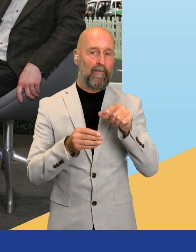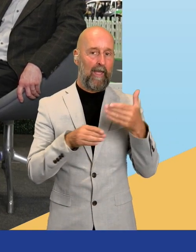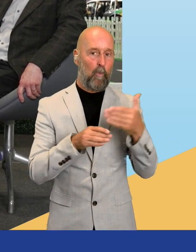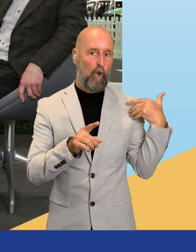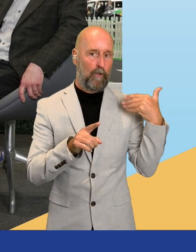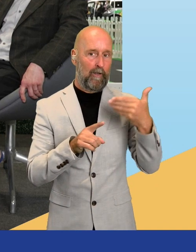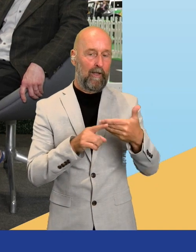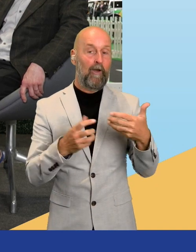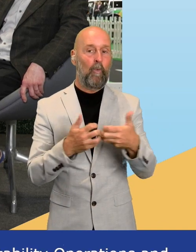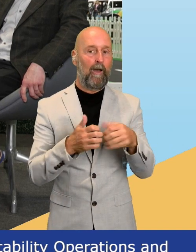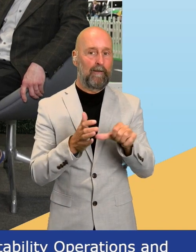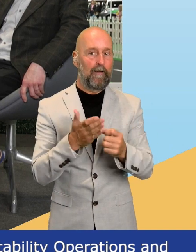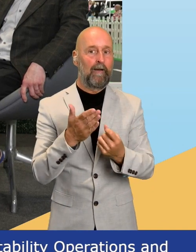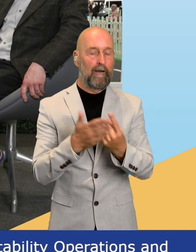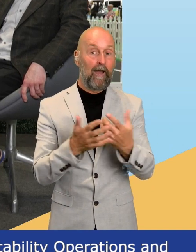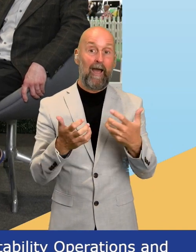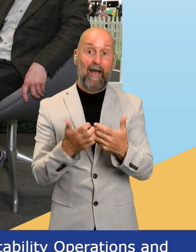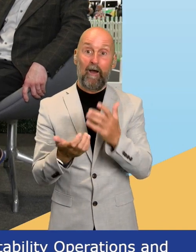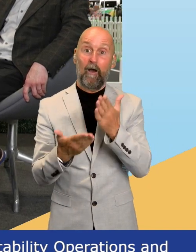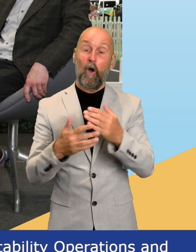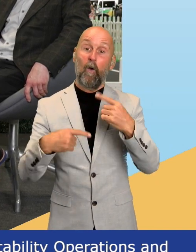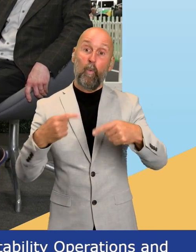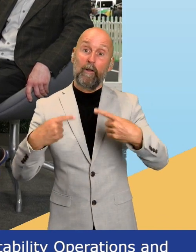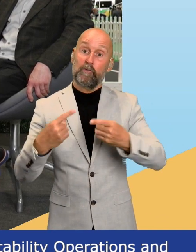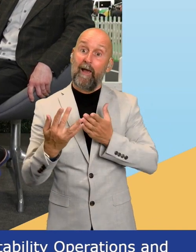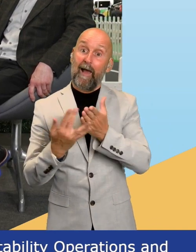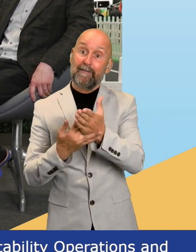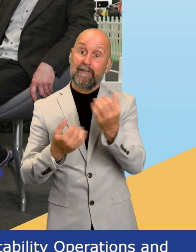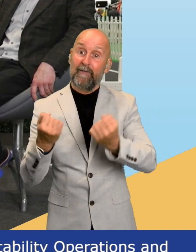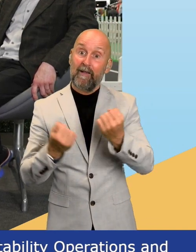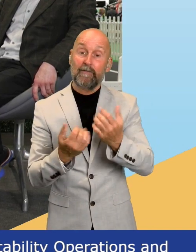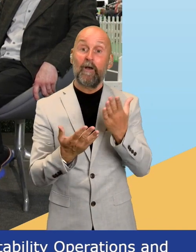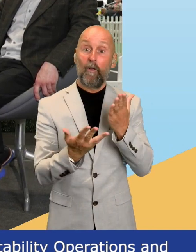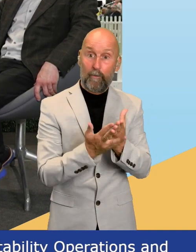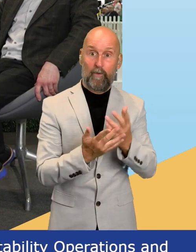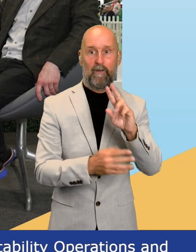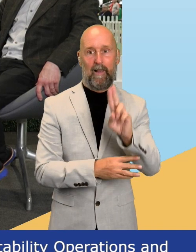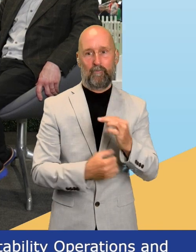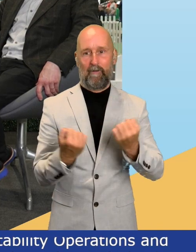doing to address the challenges of converting wheelchair accessible vehicles in an electric world.